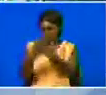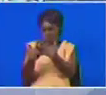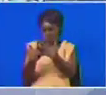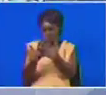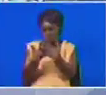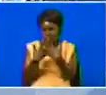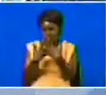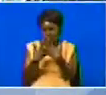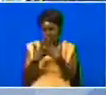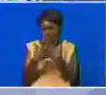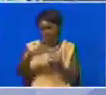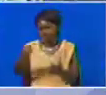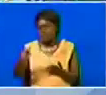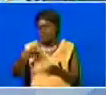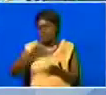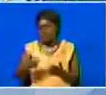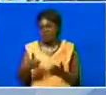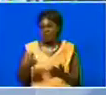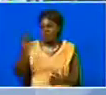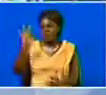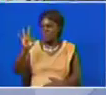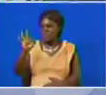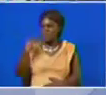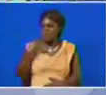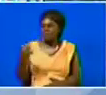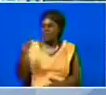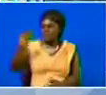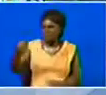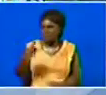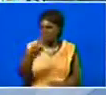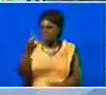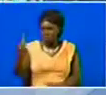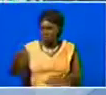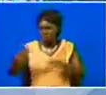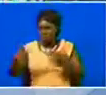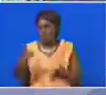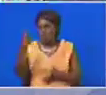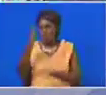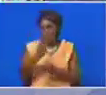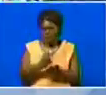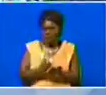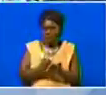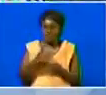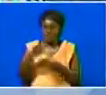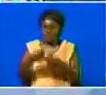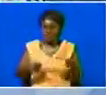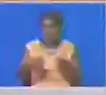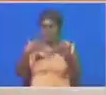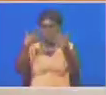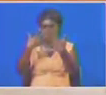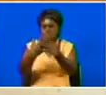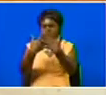in default. And the others were ordered to pay a fine of 300,000 shillings each or face 1.5 years in jail.